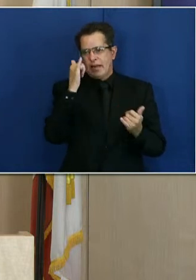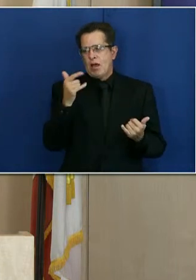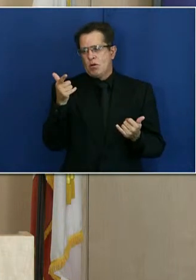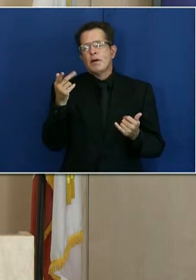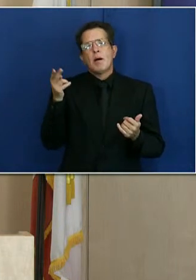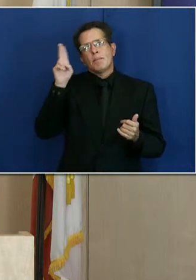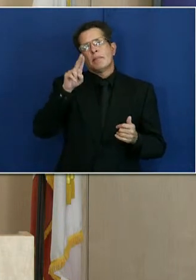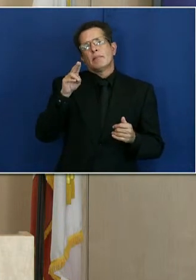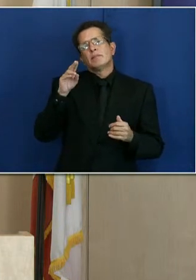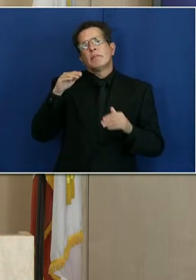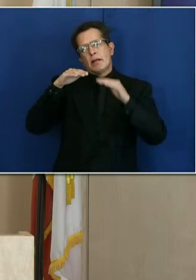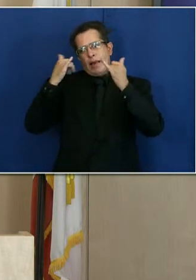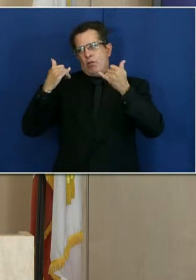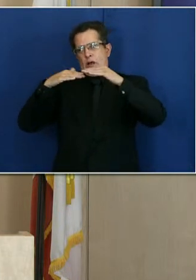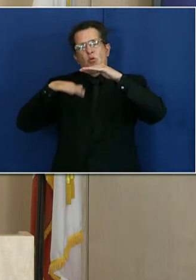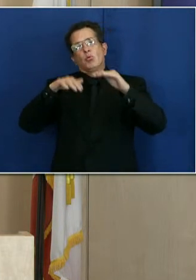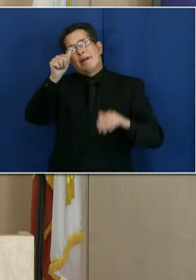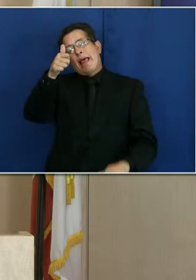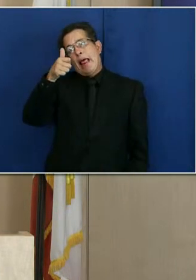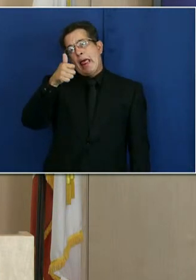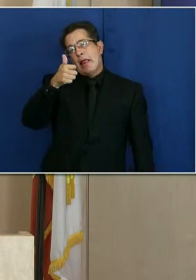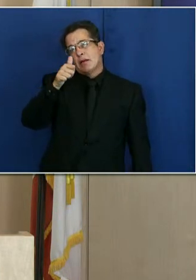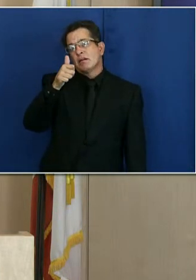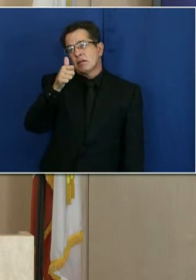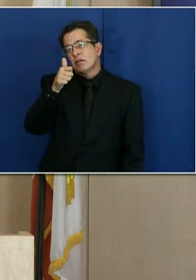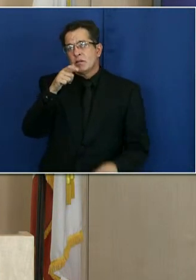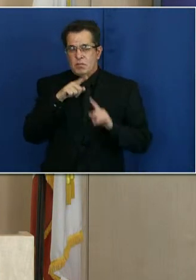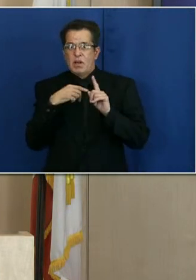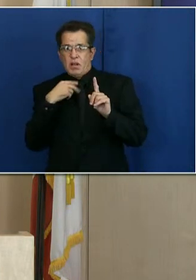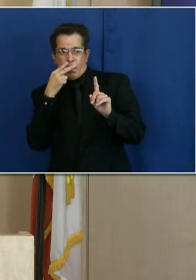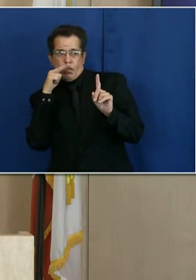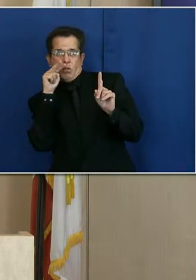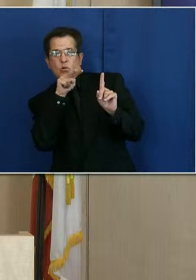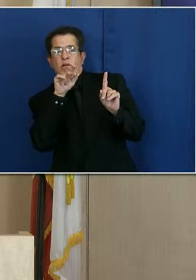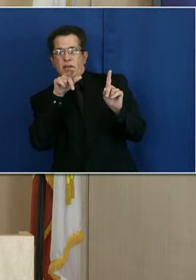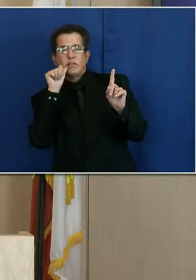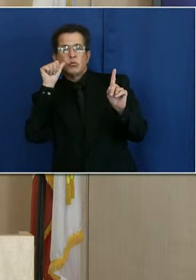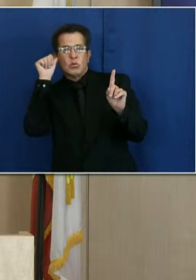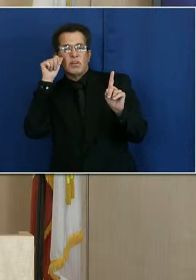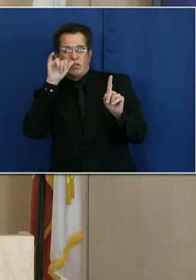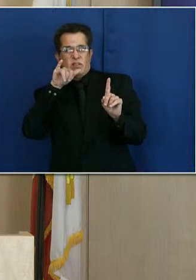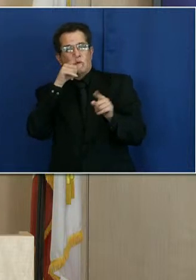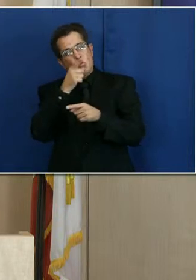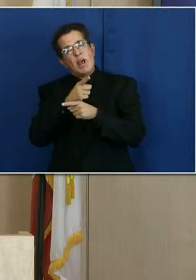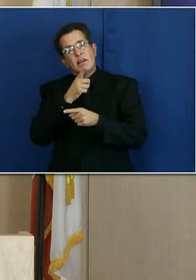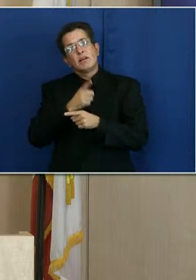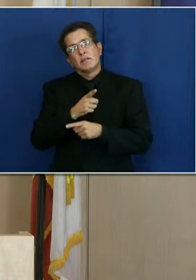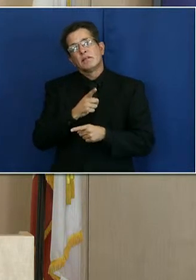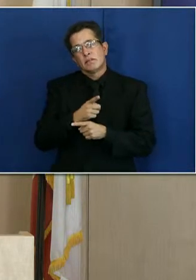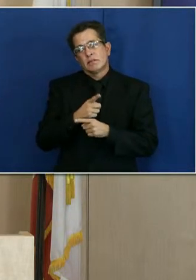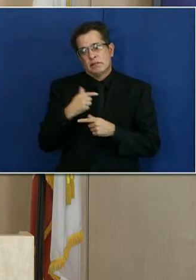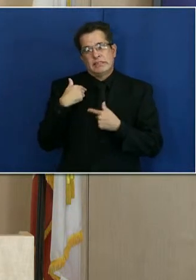10. I was looking at that specifically yesterday, and that was accurate as of about 6 o'clock yesterday.